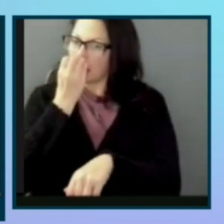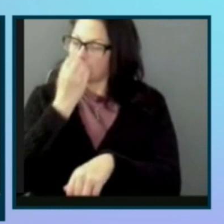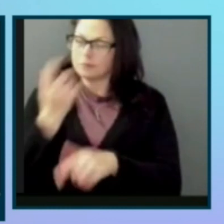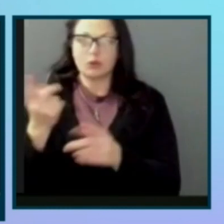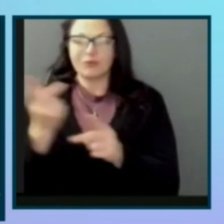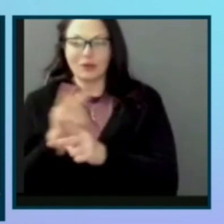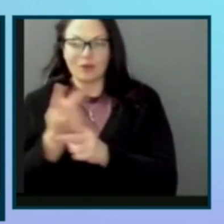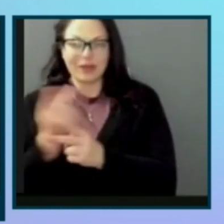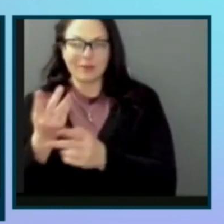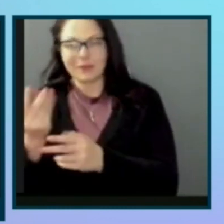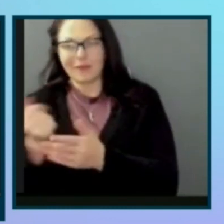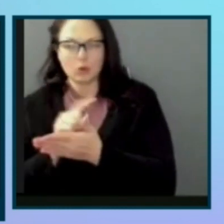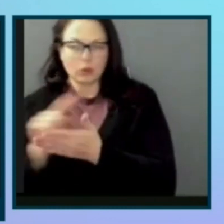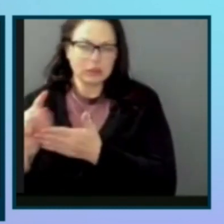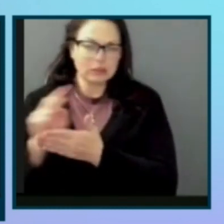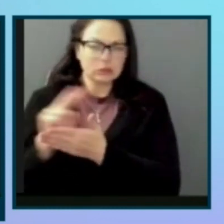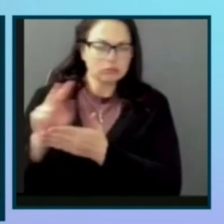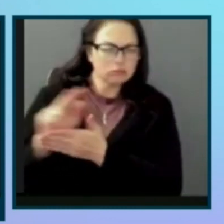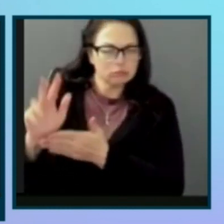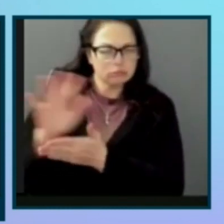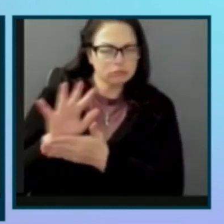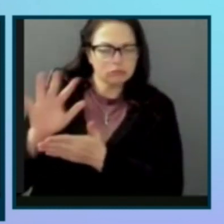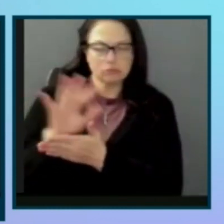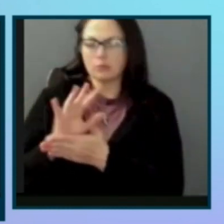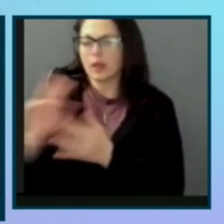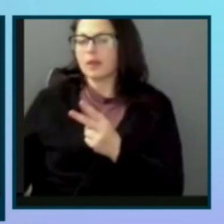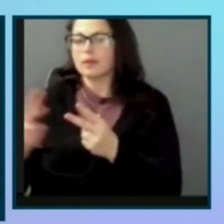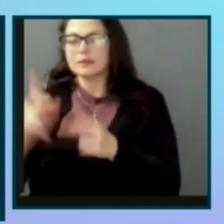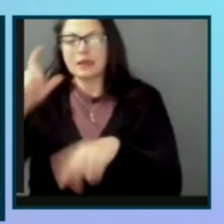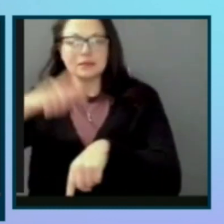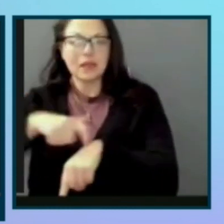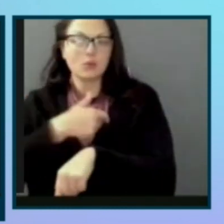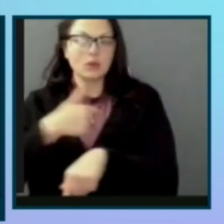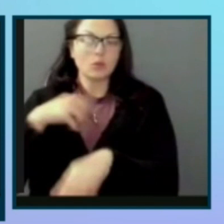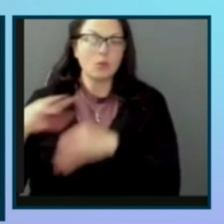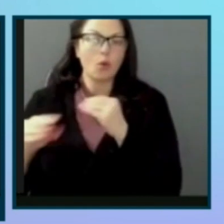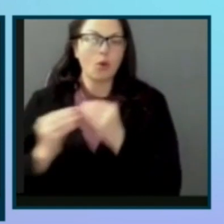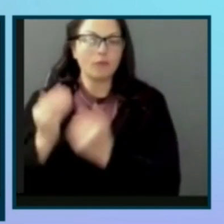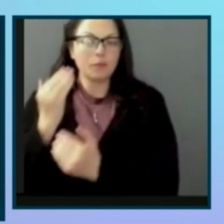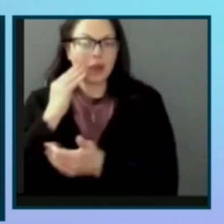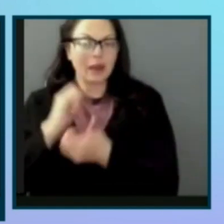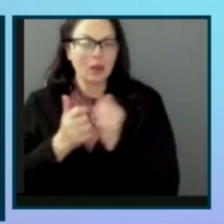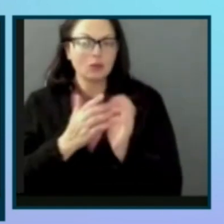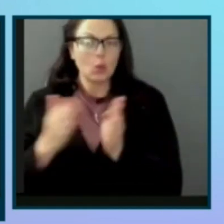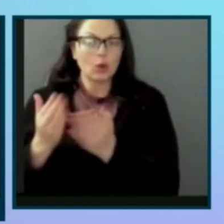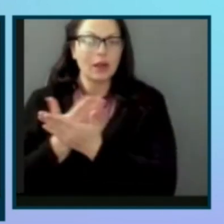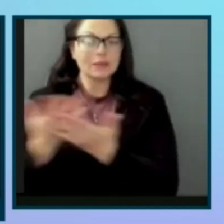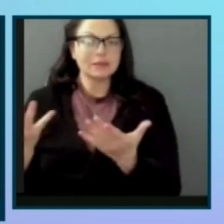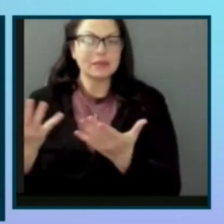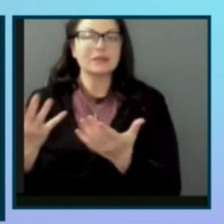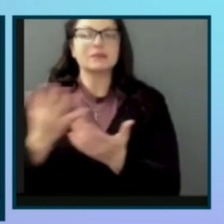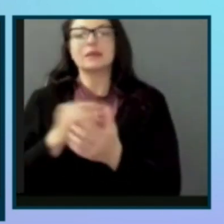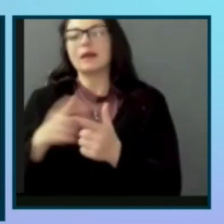And then once we had the second one roll around, we were much more familiar with how to organize things. And then